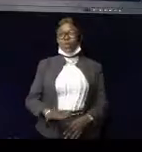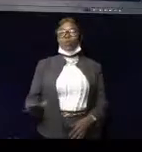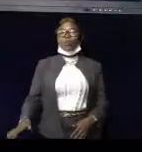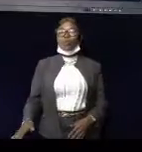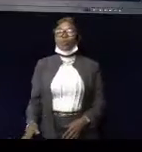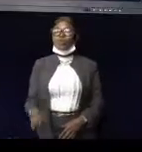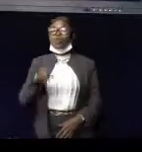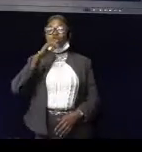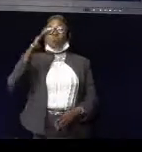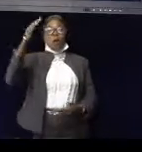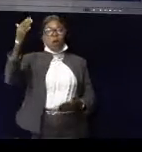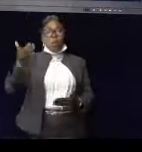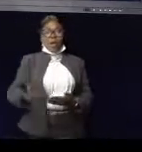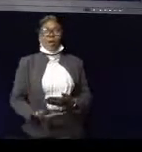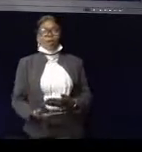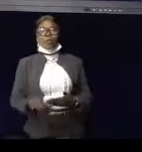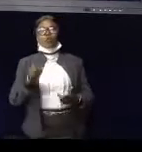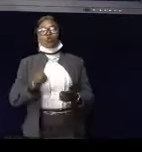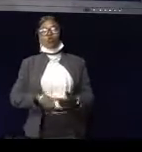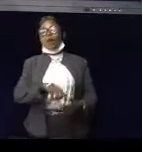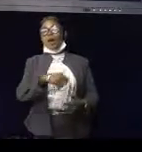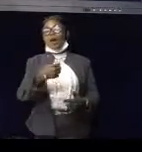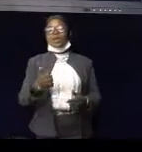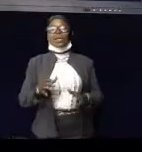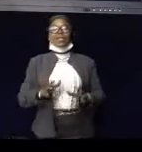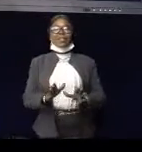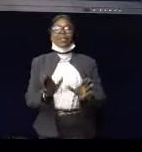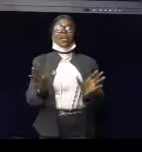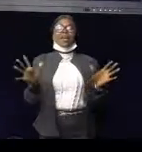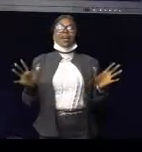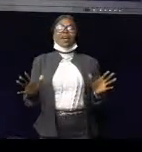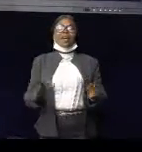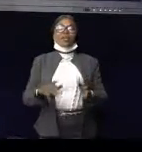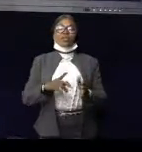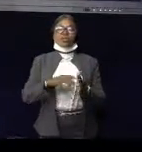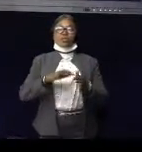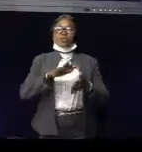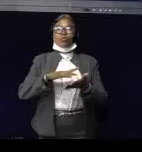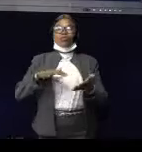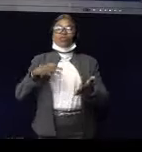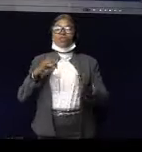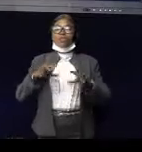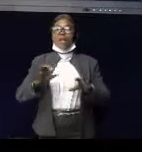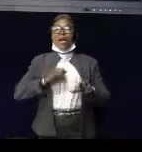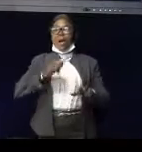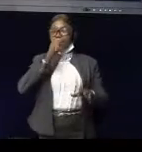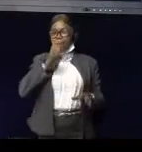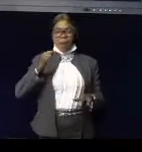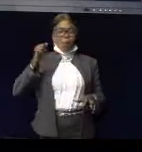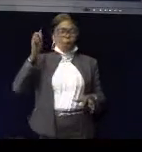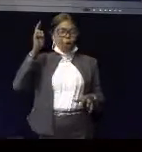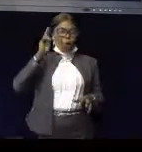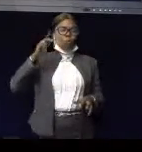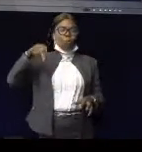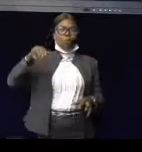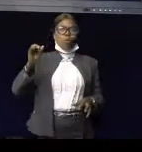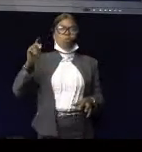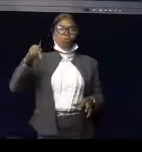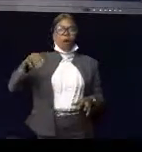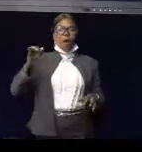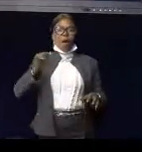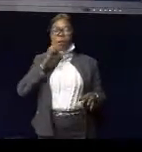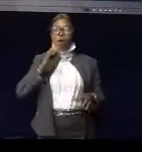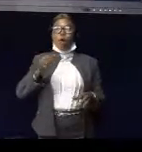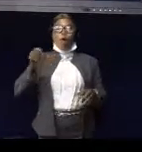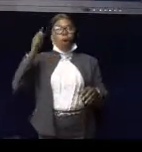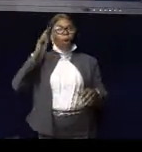Hello pupils, you are welcome to General Studies class. I am Uncle Popo. Uncle Popo is